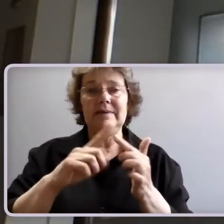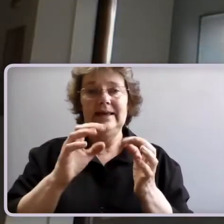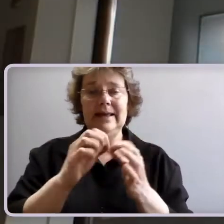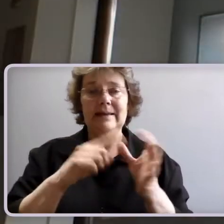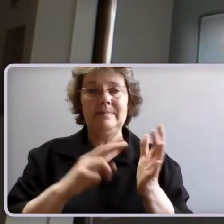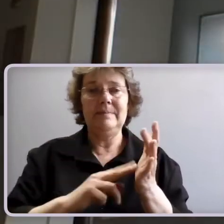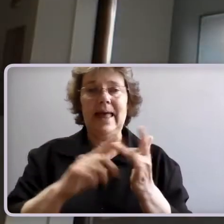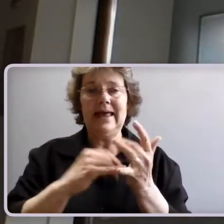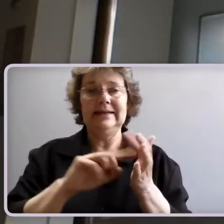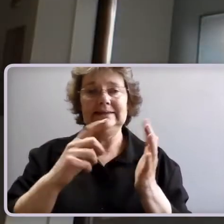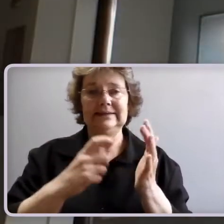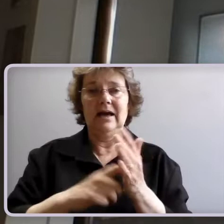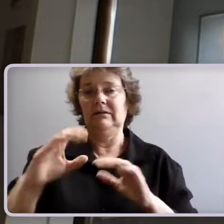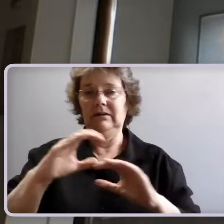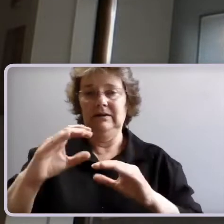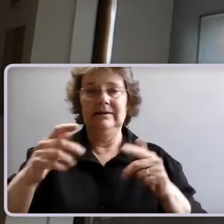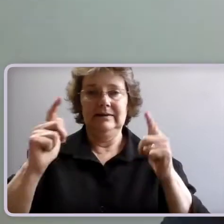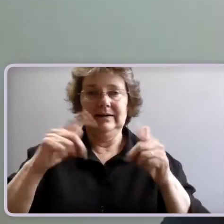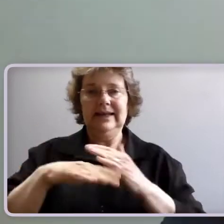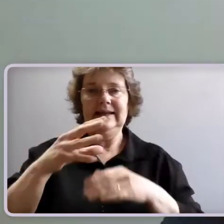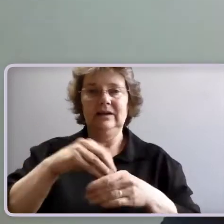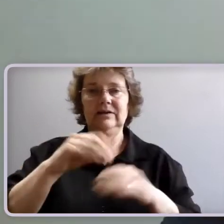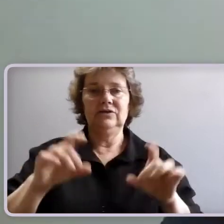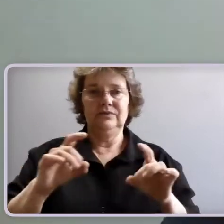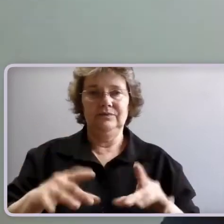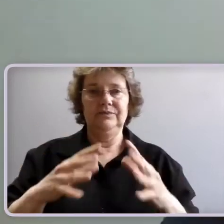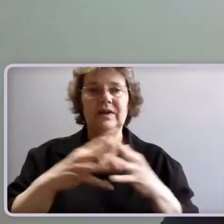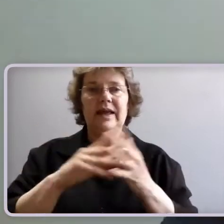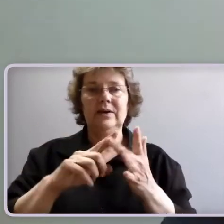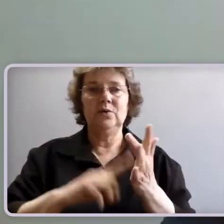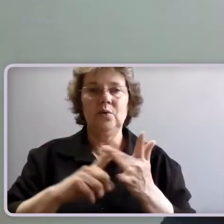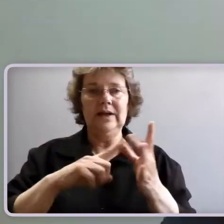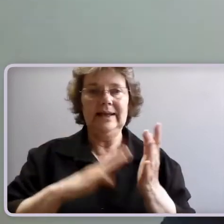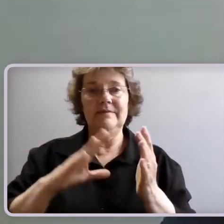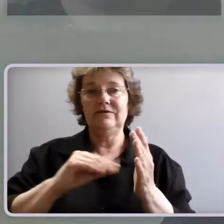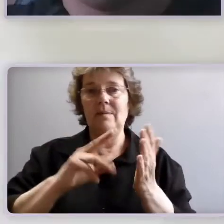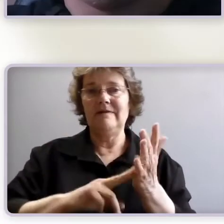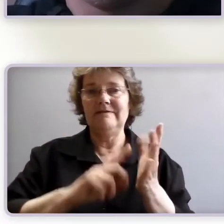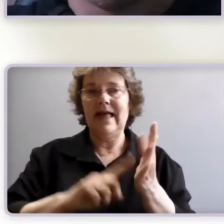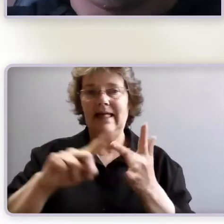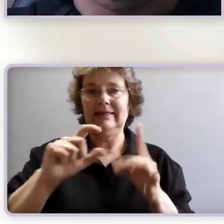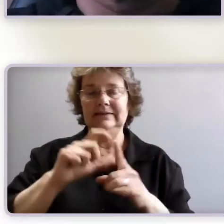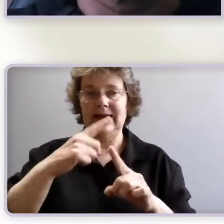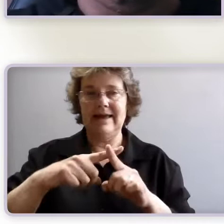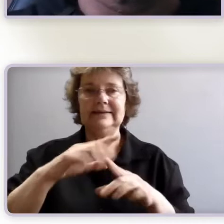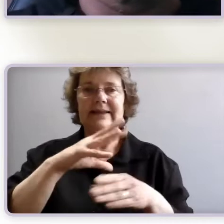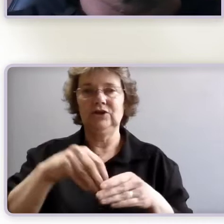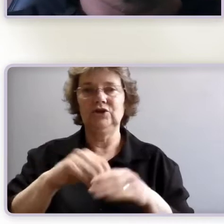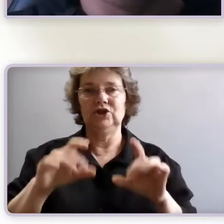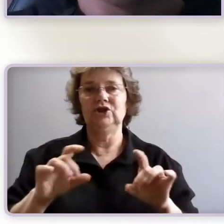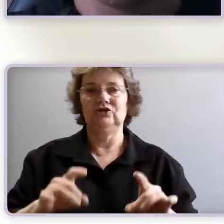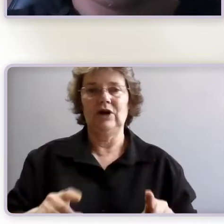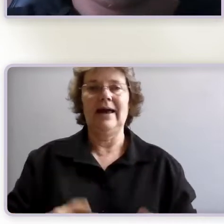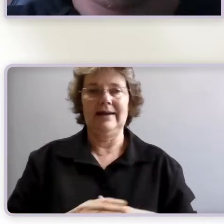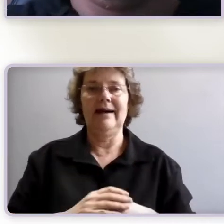Inclusion Australia, and William Ward-Bowes from Ballard and Inclusion Australia. So I'm very happy